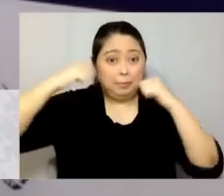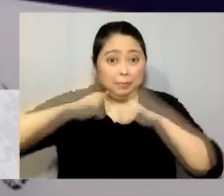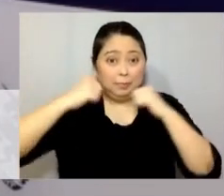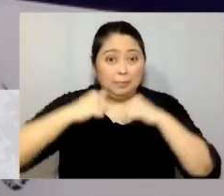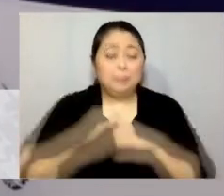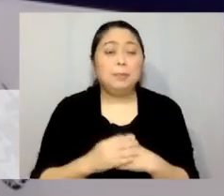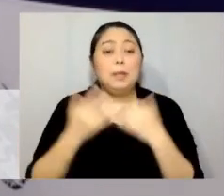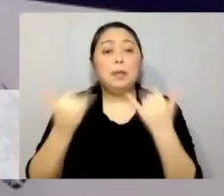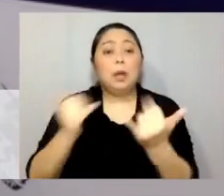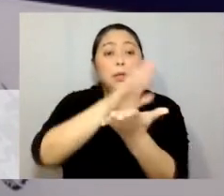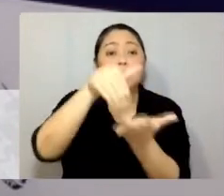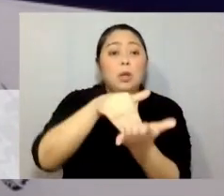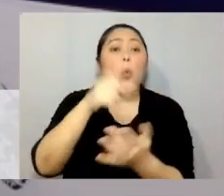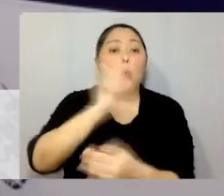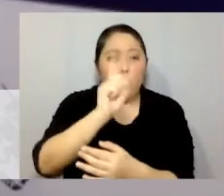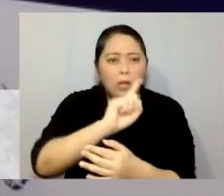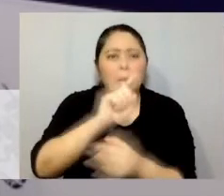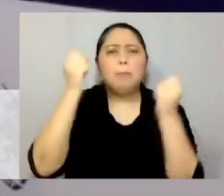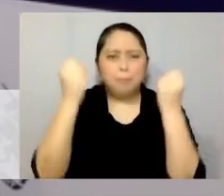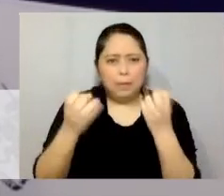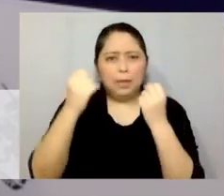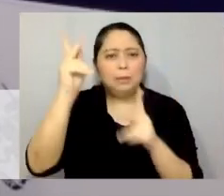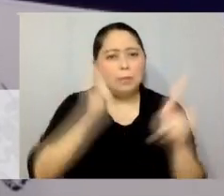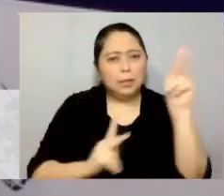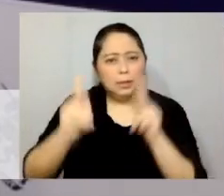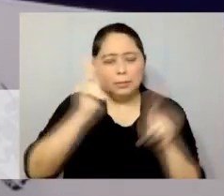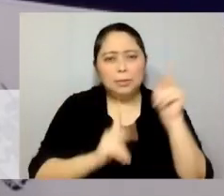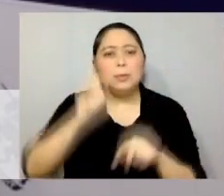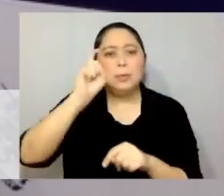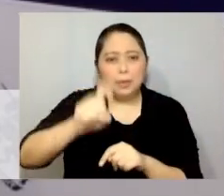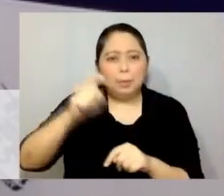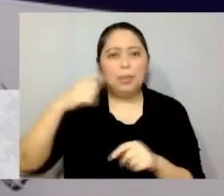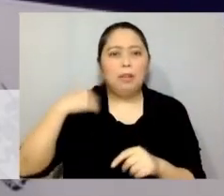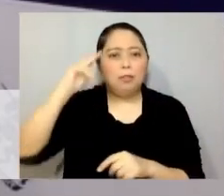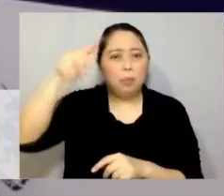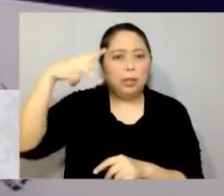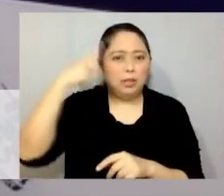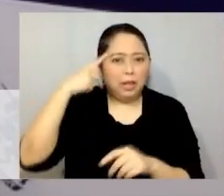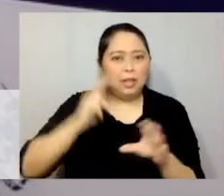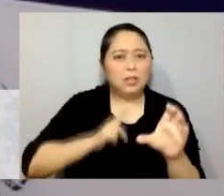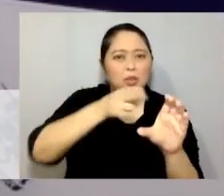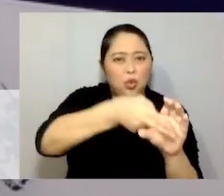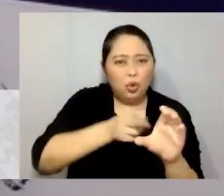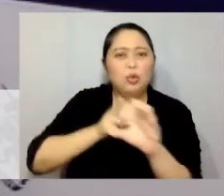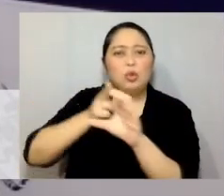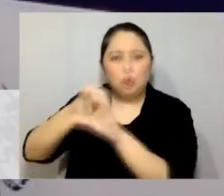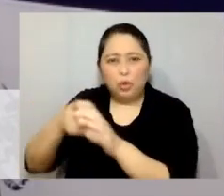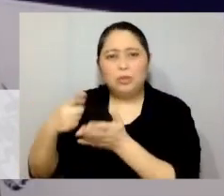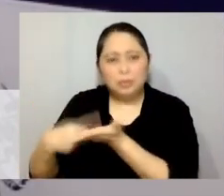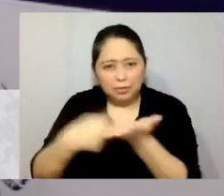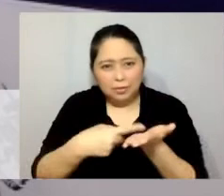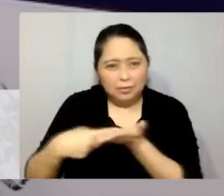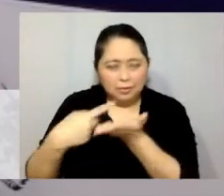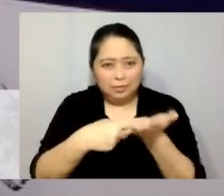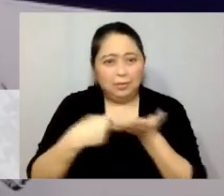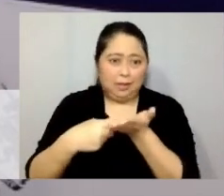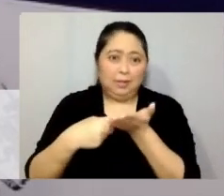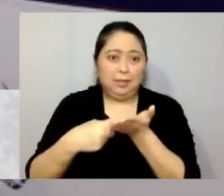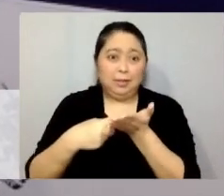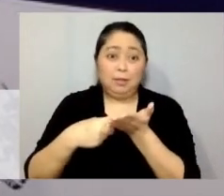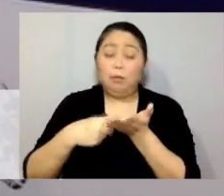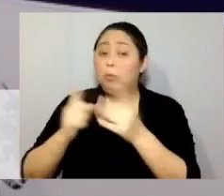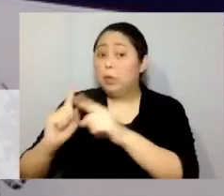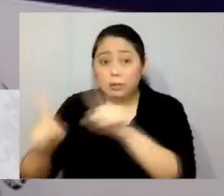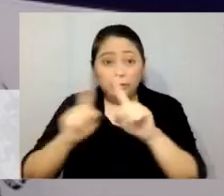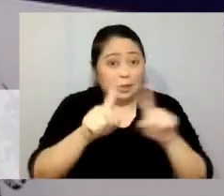be a high level of political engagement and high levels of political participation across all groups, across